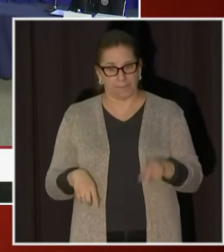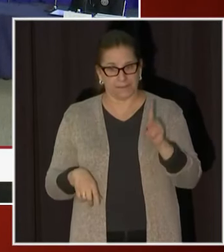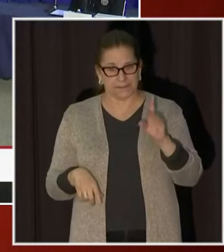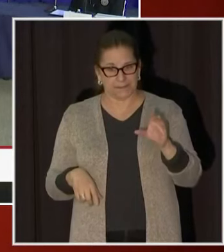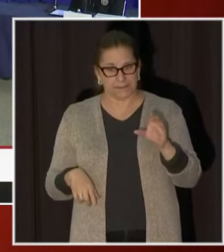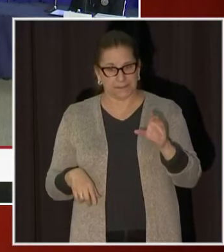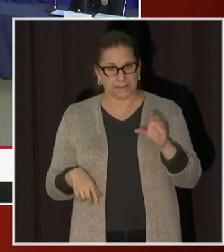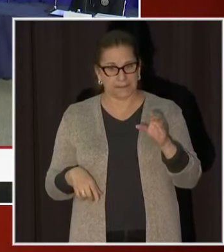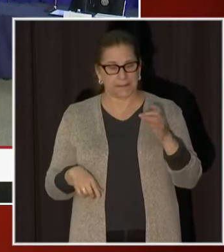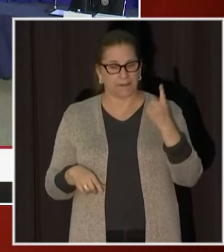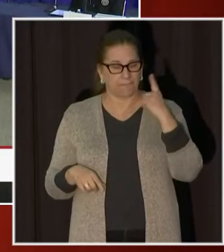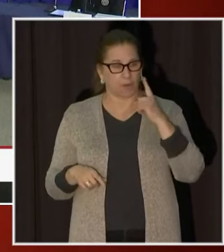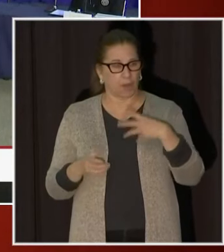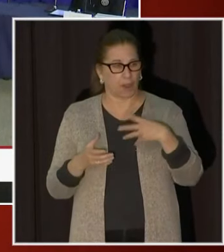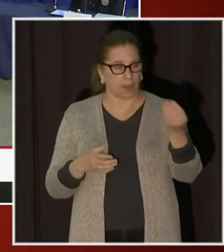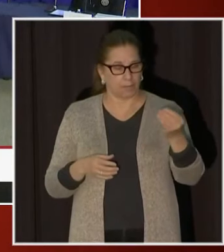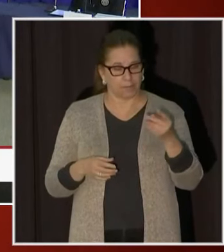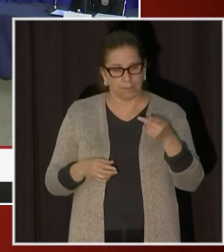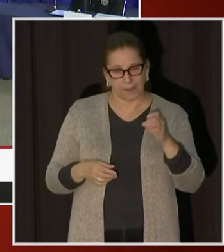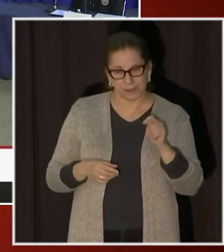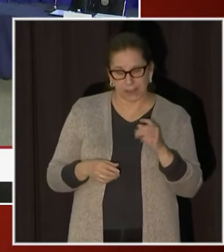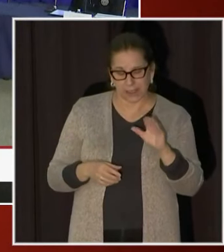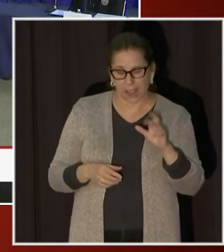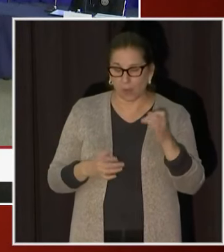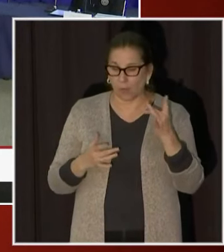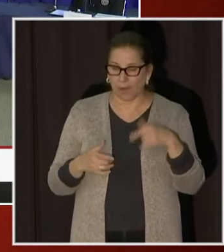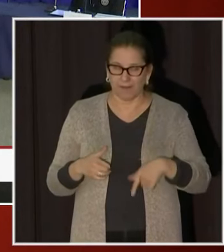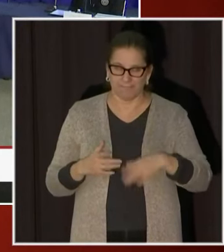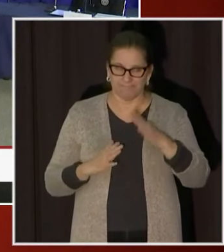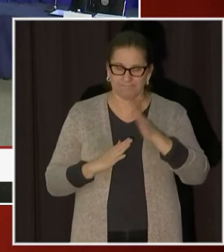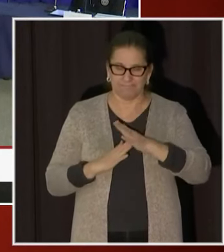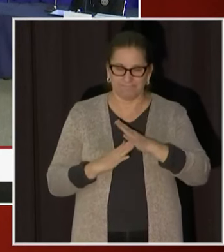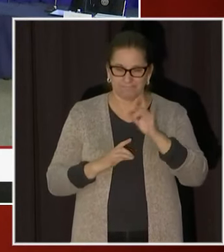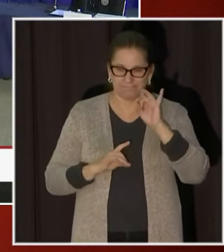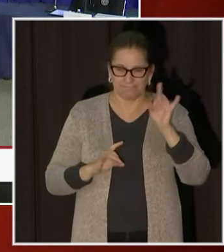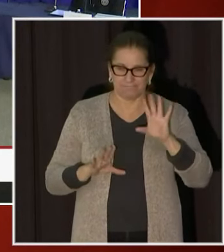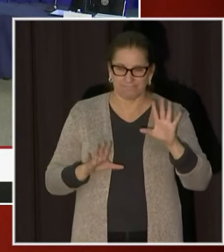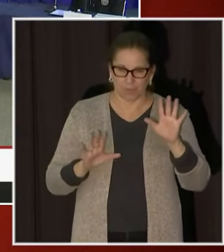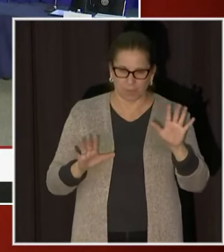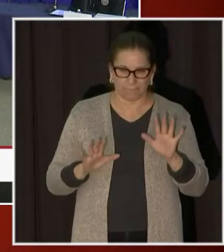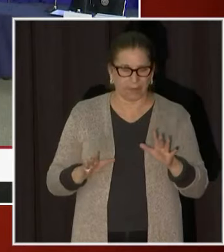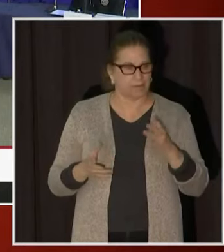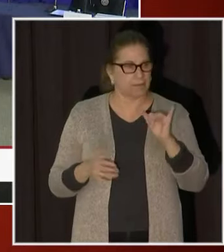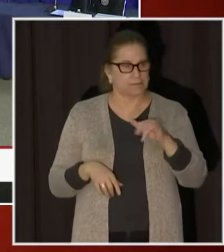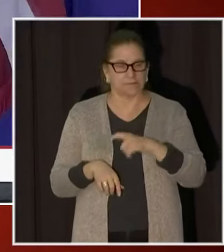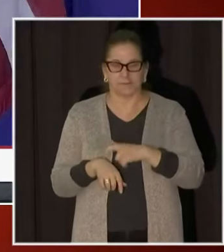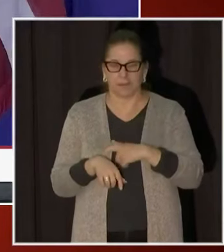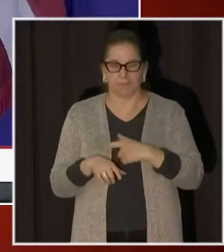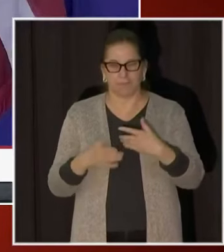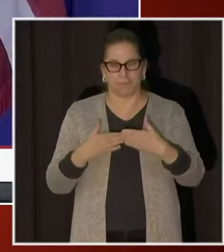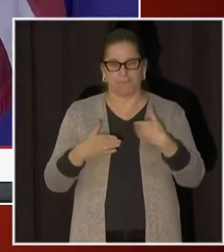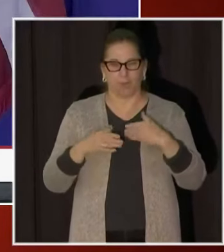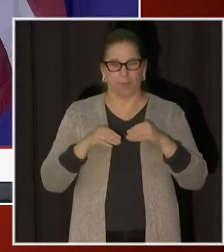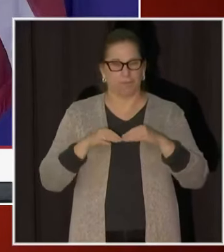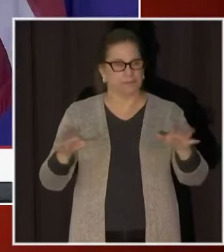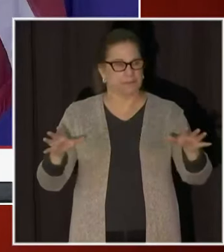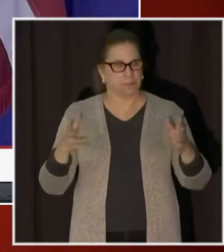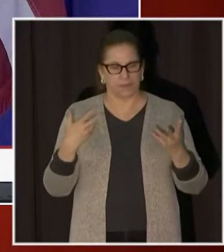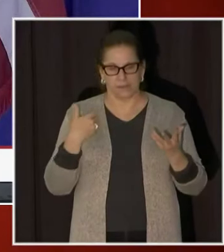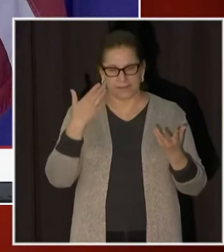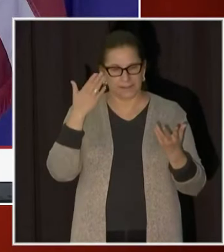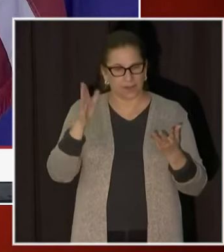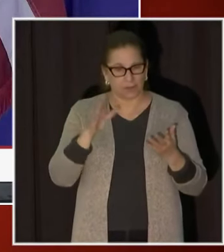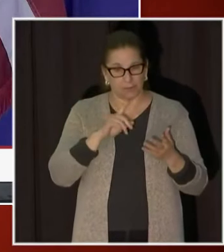hospitals pre-pandemic, and we don't know the number of cases related to COVID,